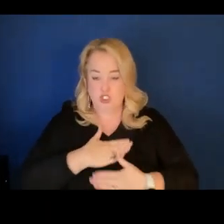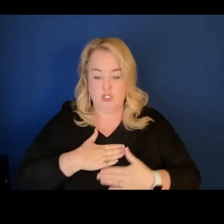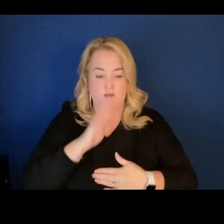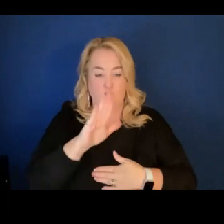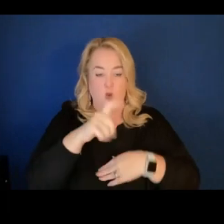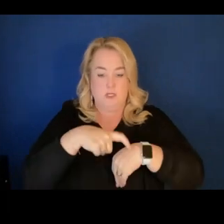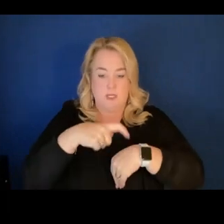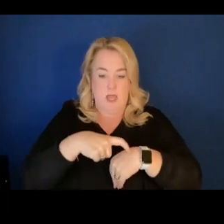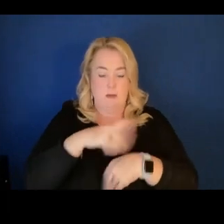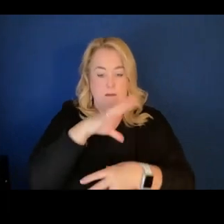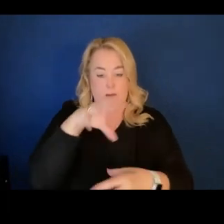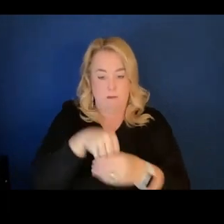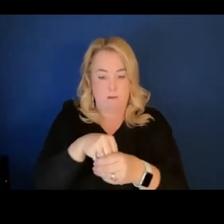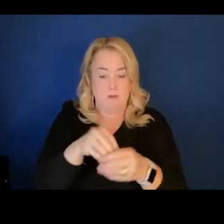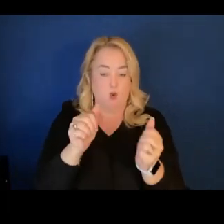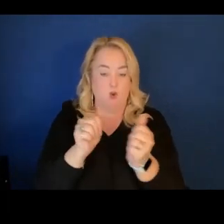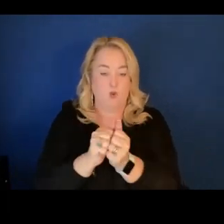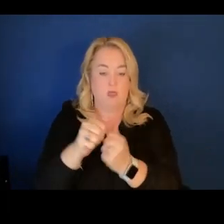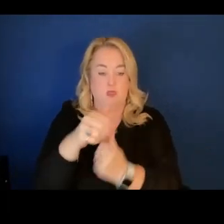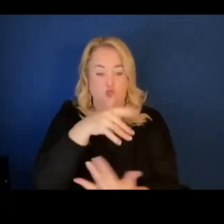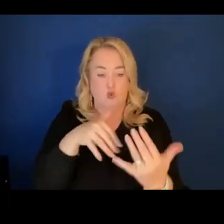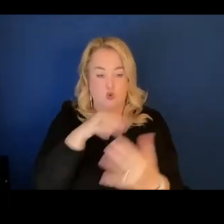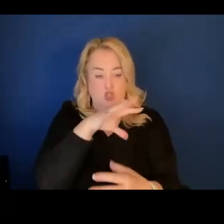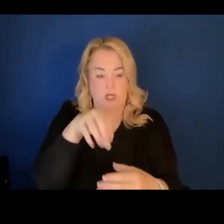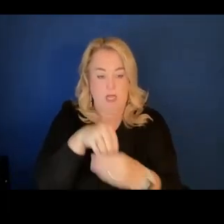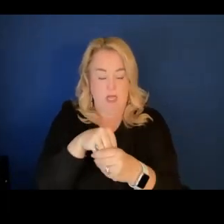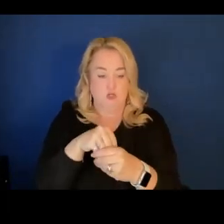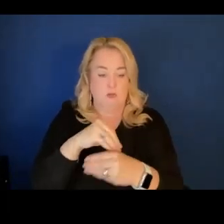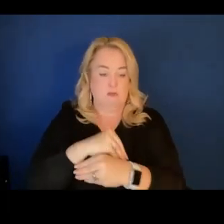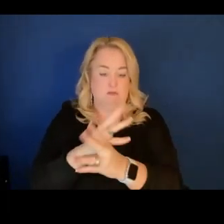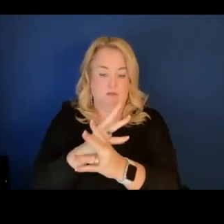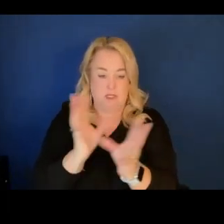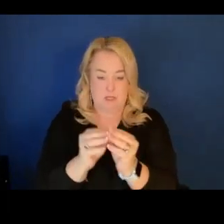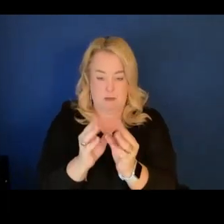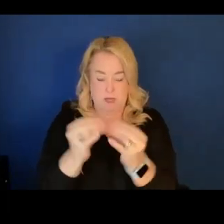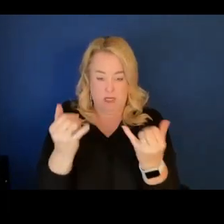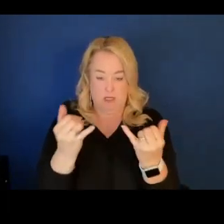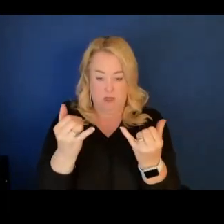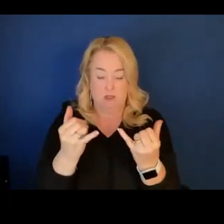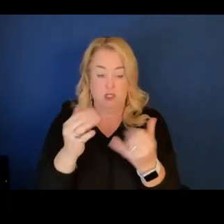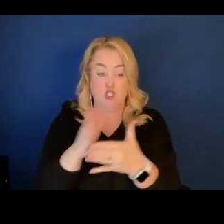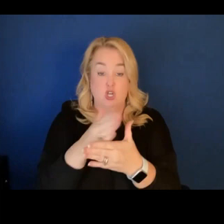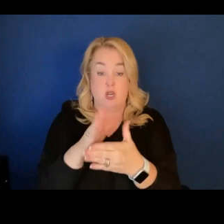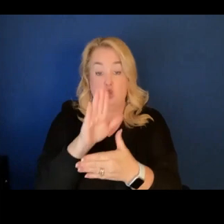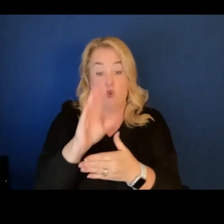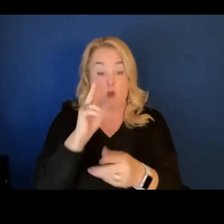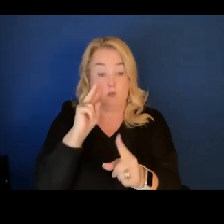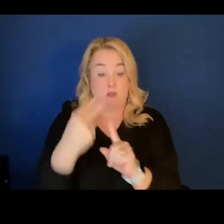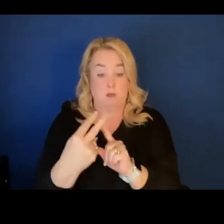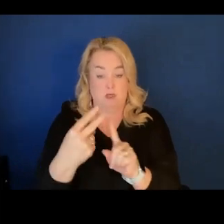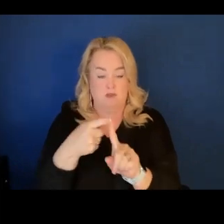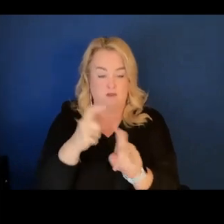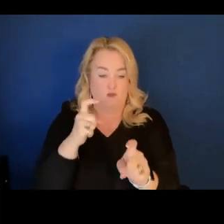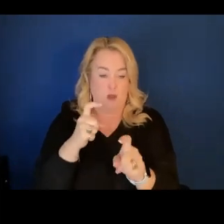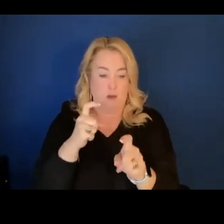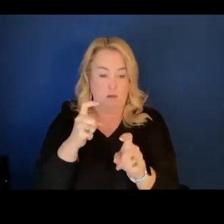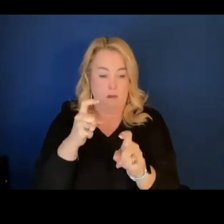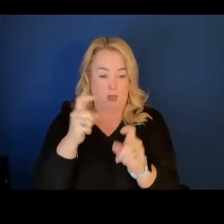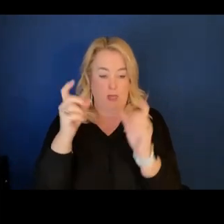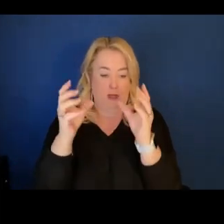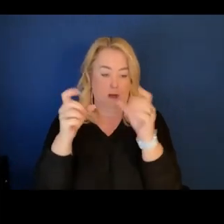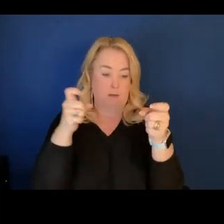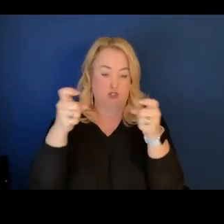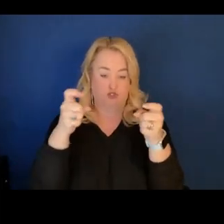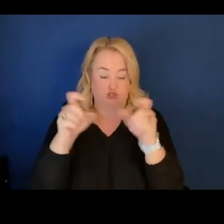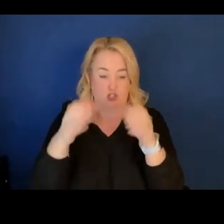time to participate in the Social Engagement Virtual Summit and sharing your perspectives from the Administration for Community